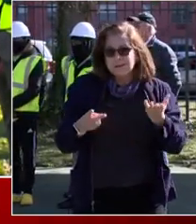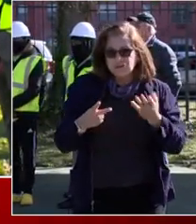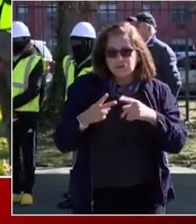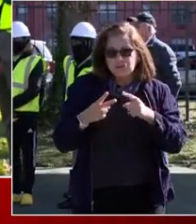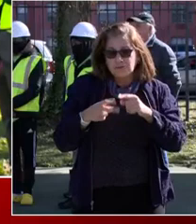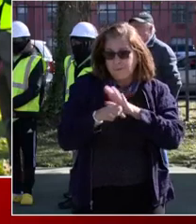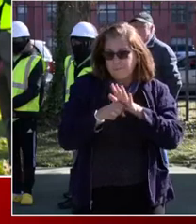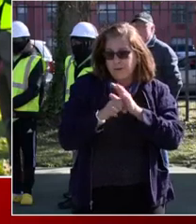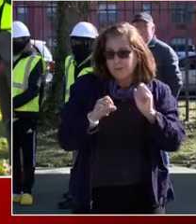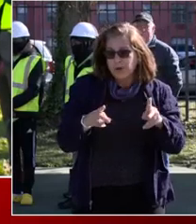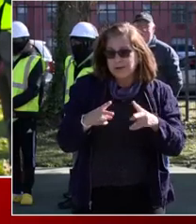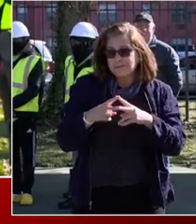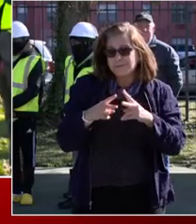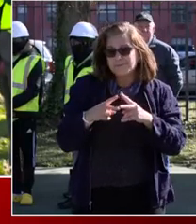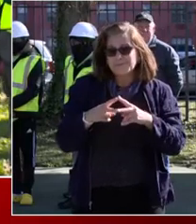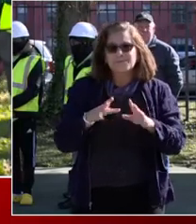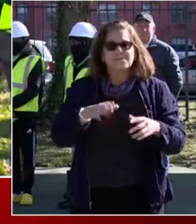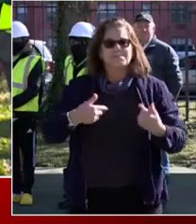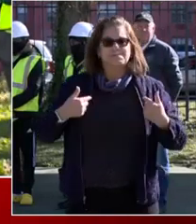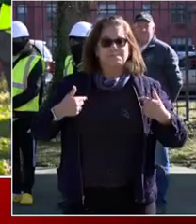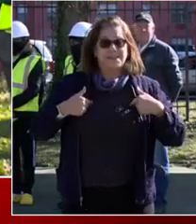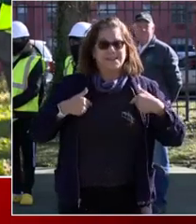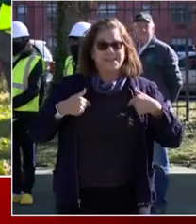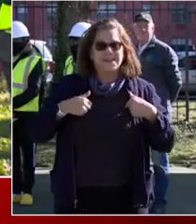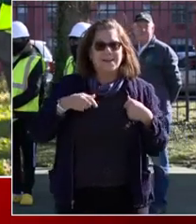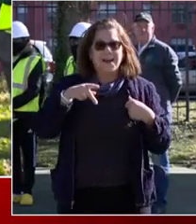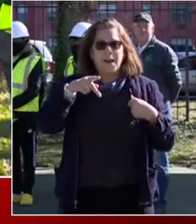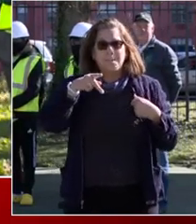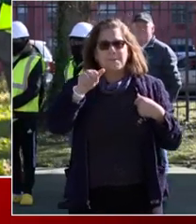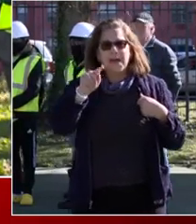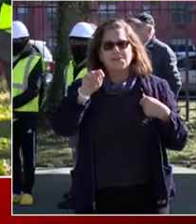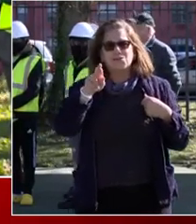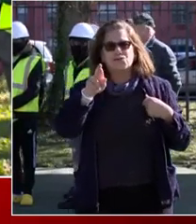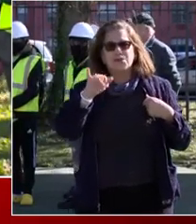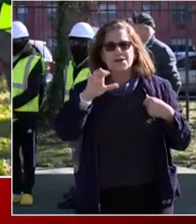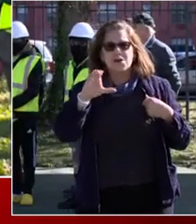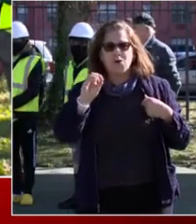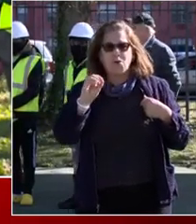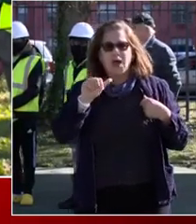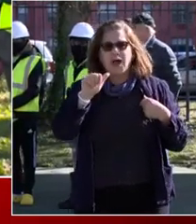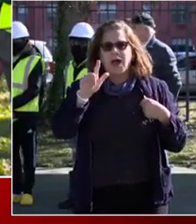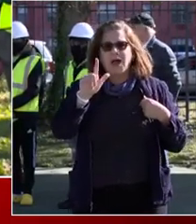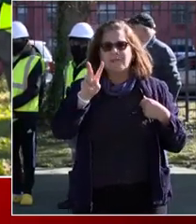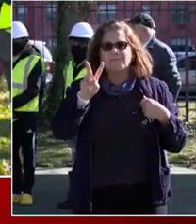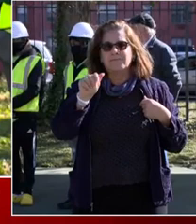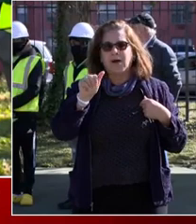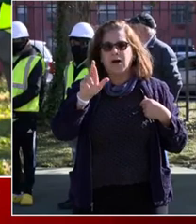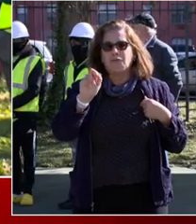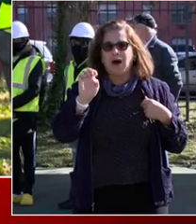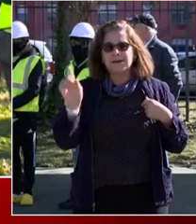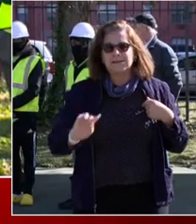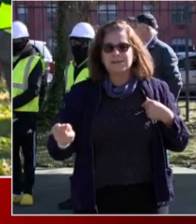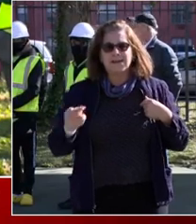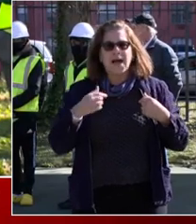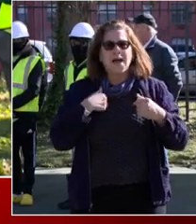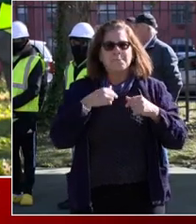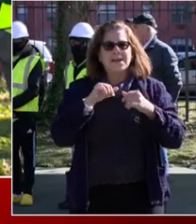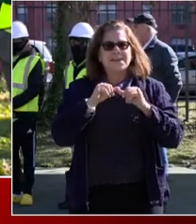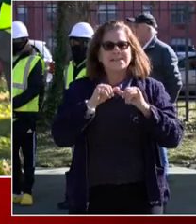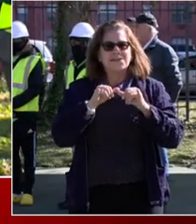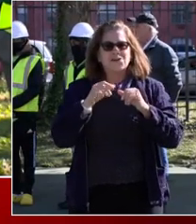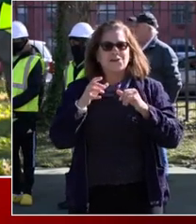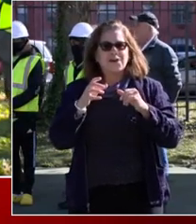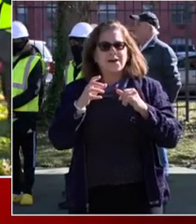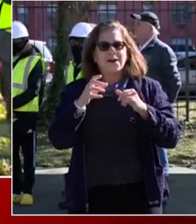Well, my name is Patricio Alvarez. I am the PV designer, engineer, manager at New Columbia Solar. I was